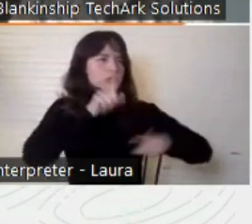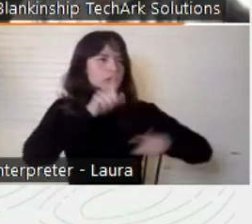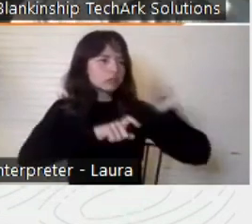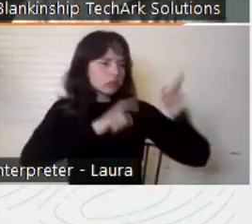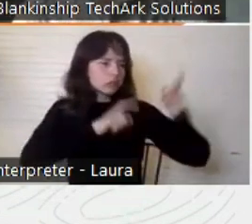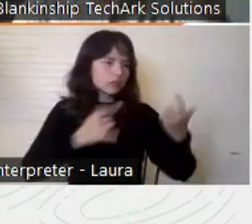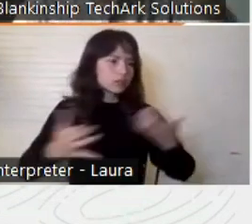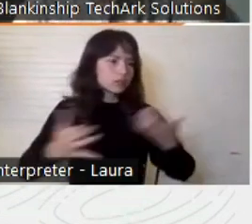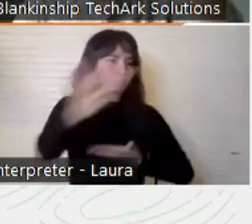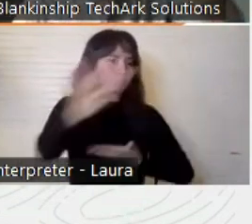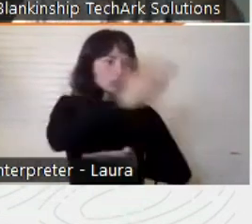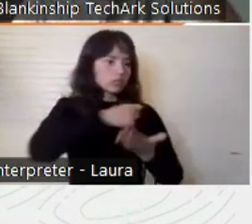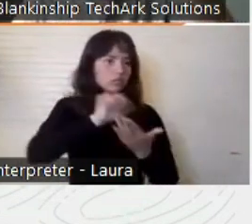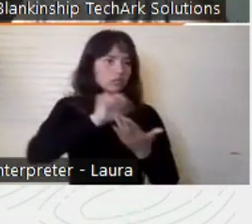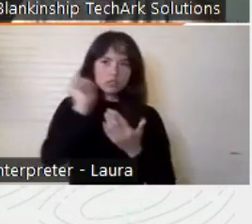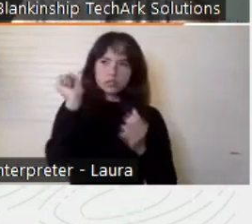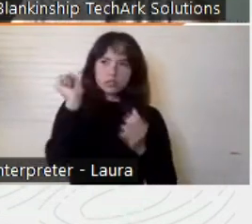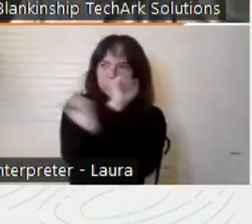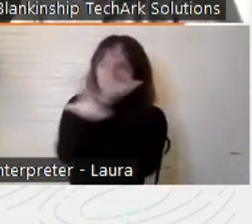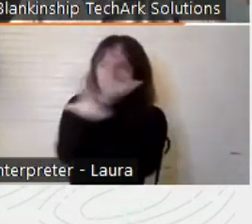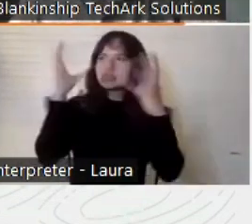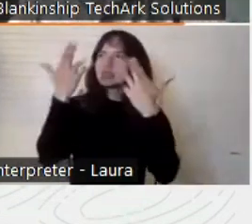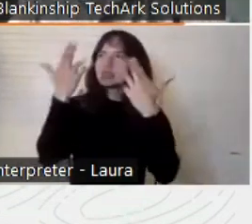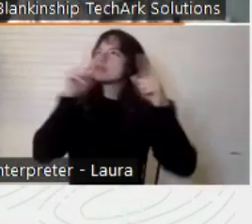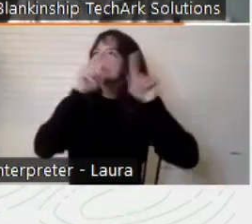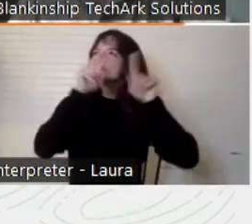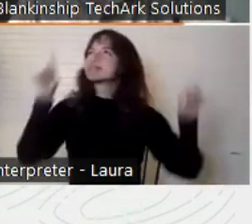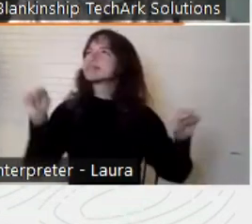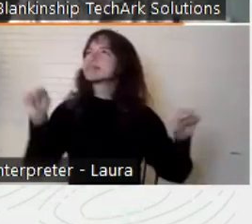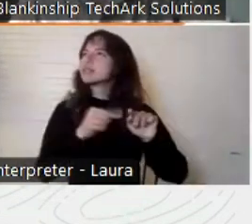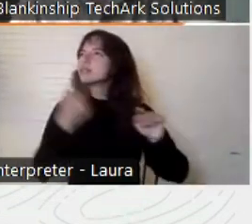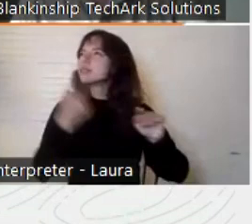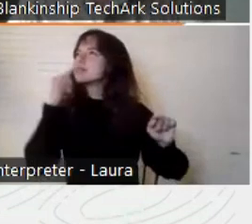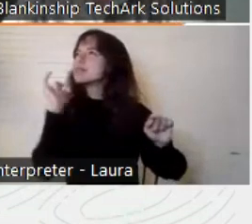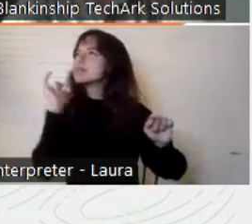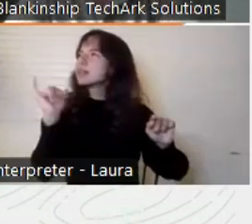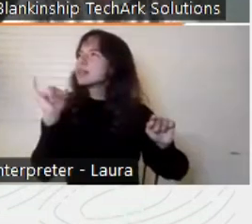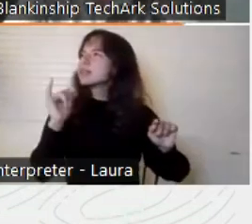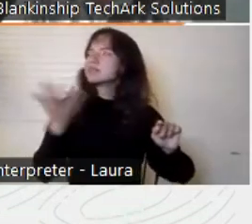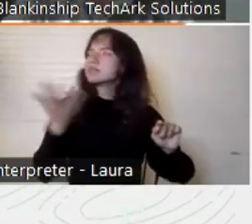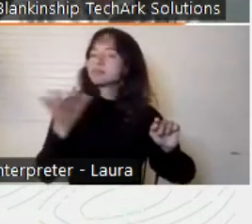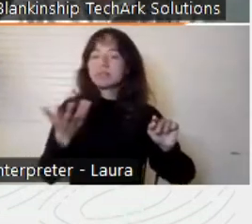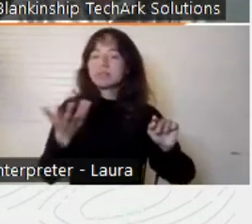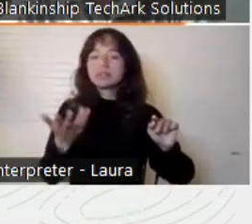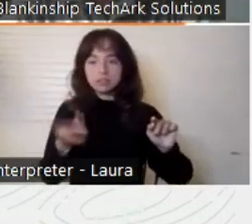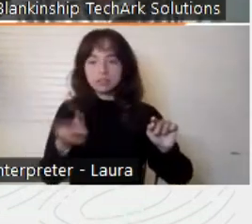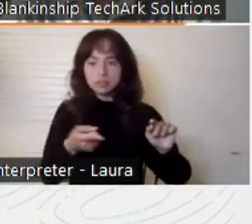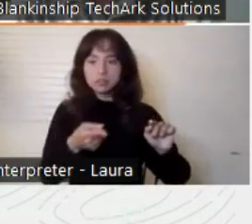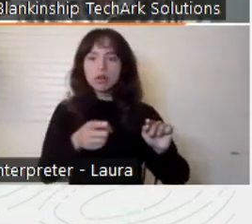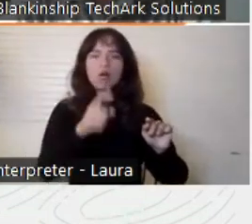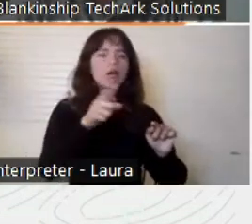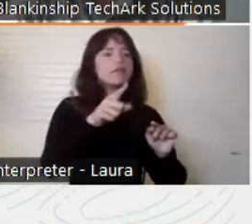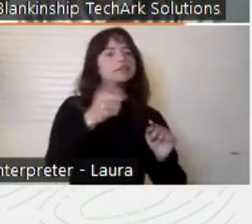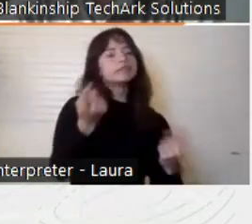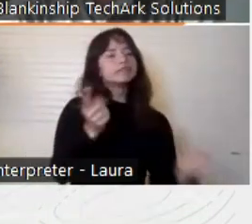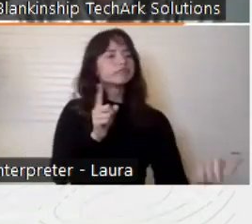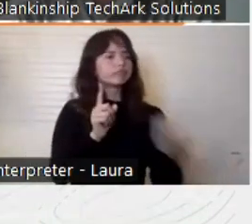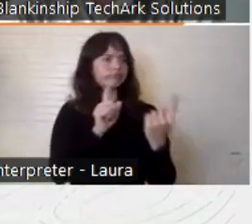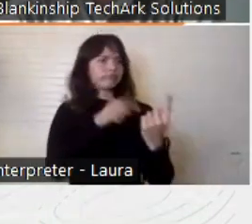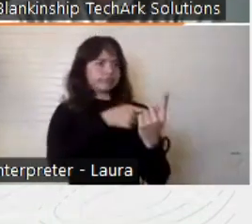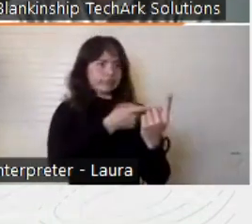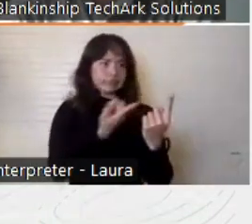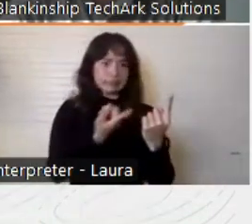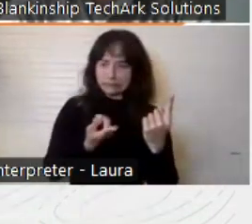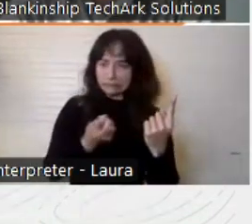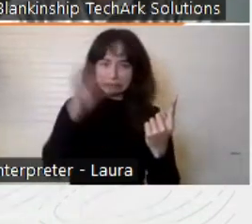one company, but you're working as sort of client services, sort of anybody can show up and need help. You're constantly having to engage